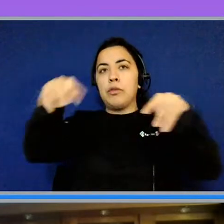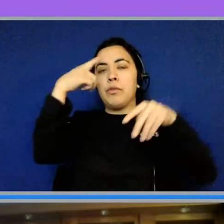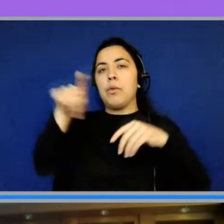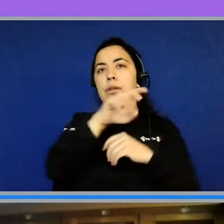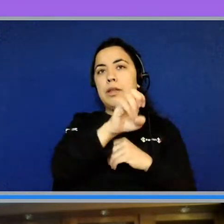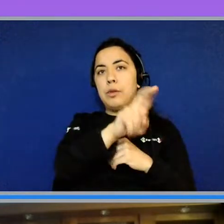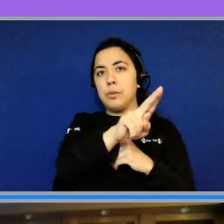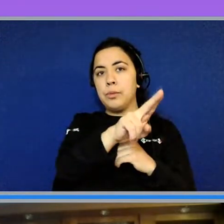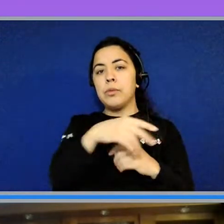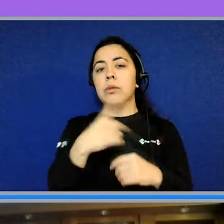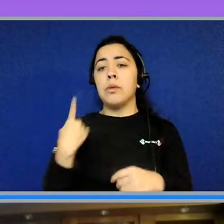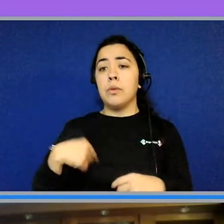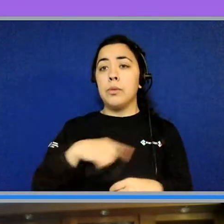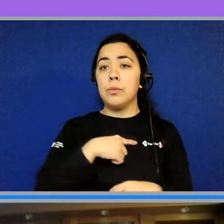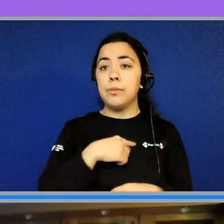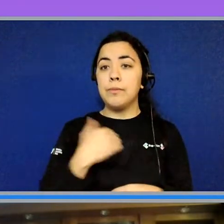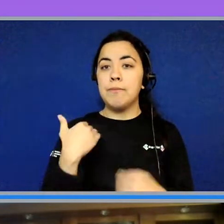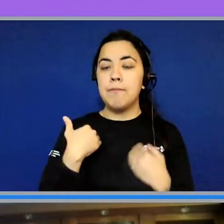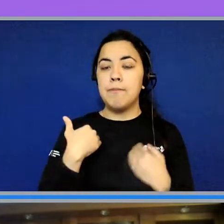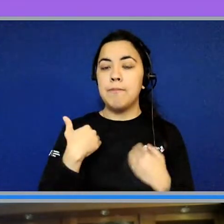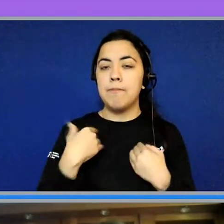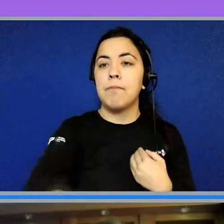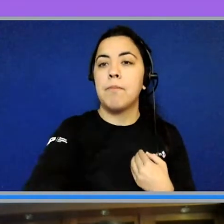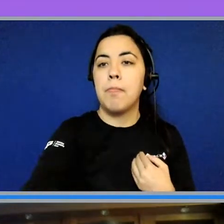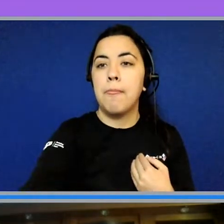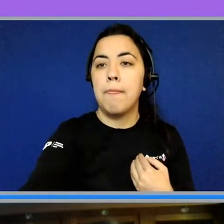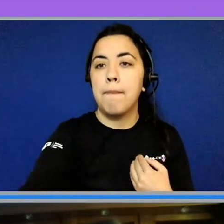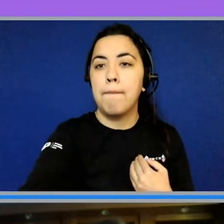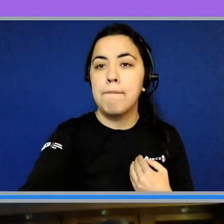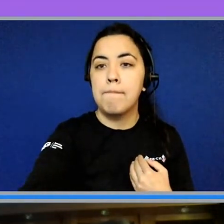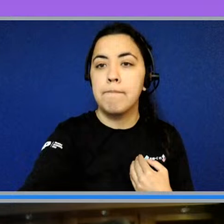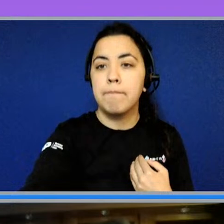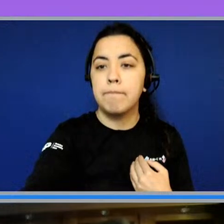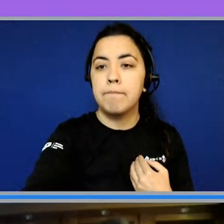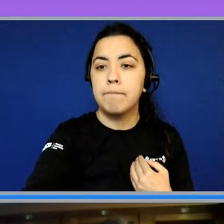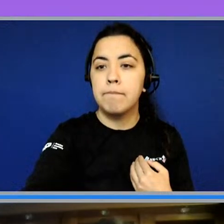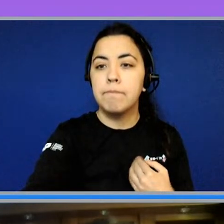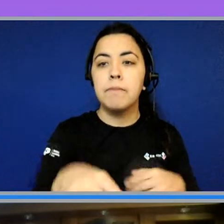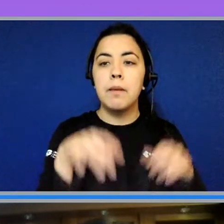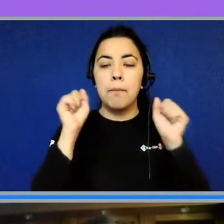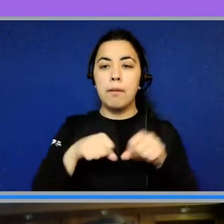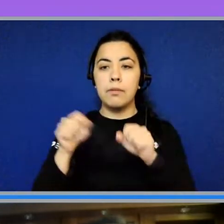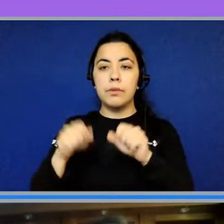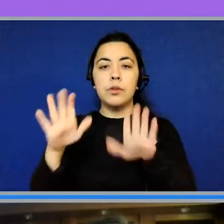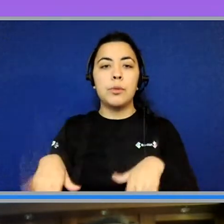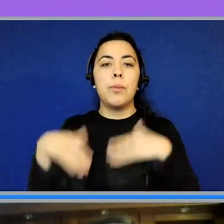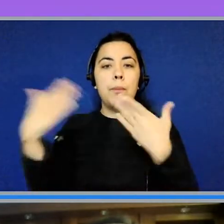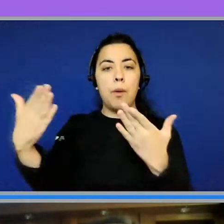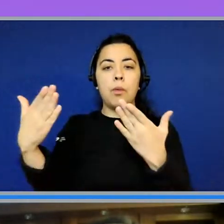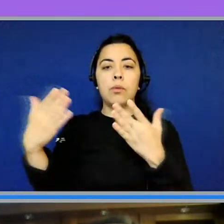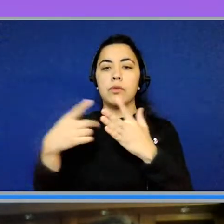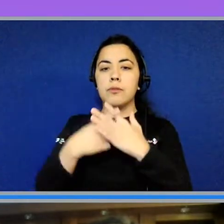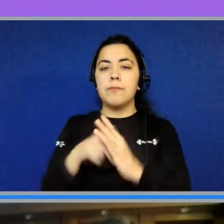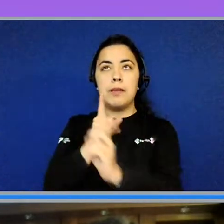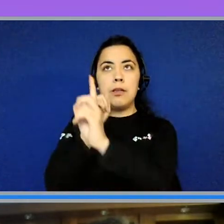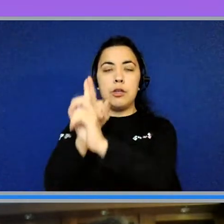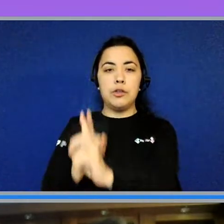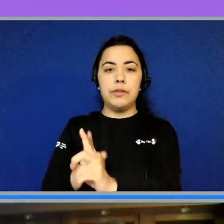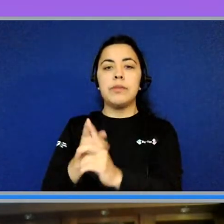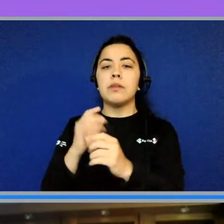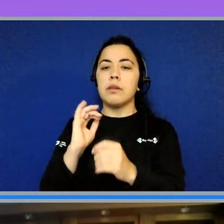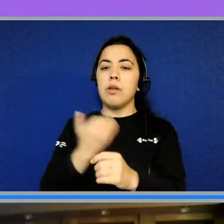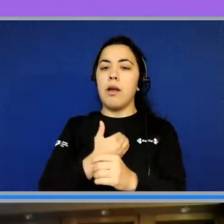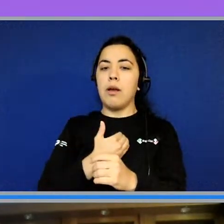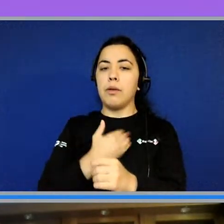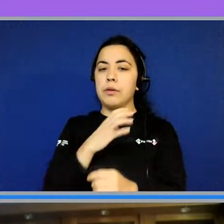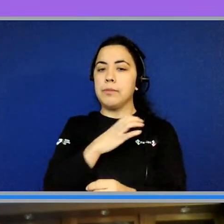And we have the possibility to propose initiatives. We have the power of initiative in the Commission,